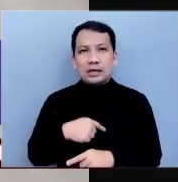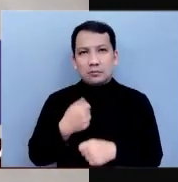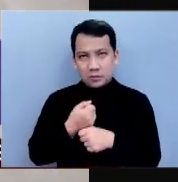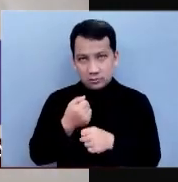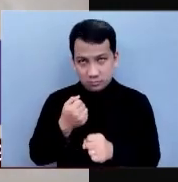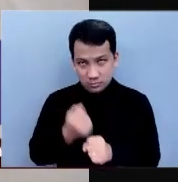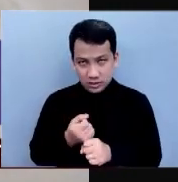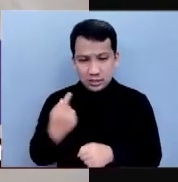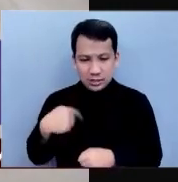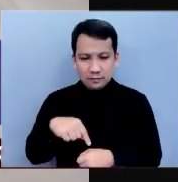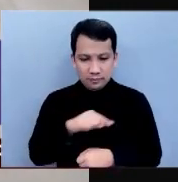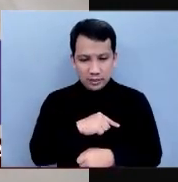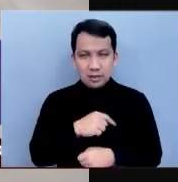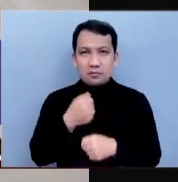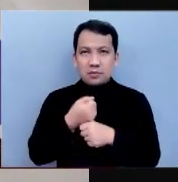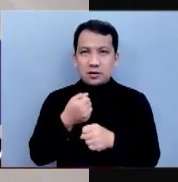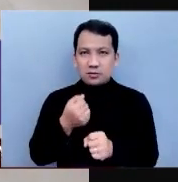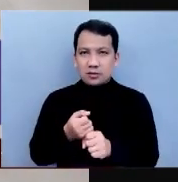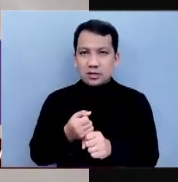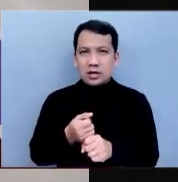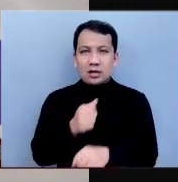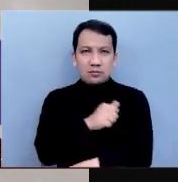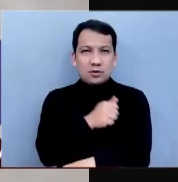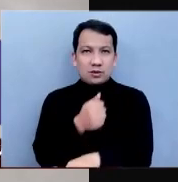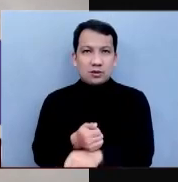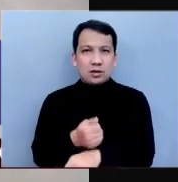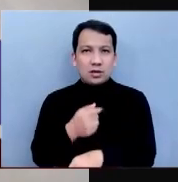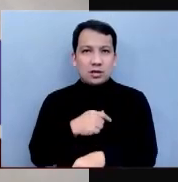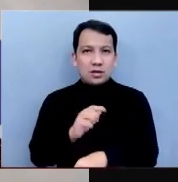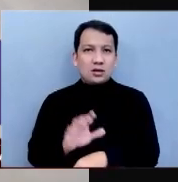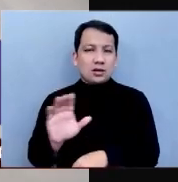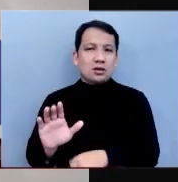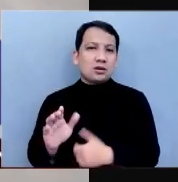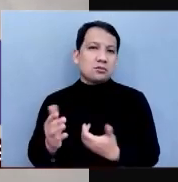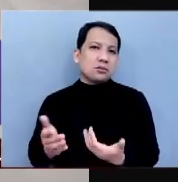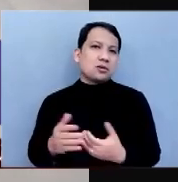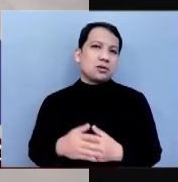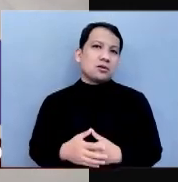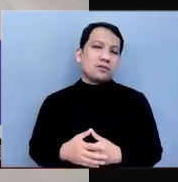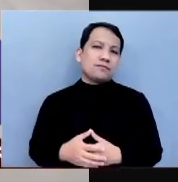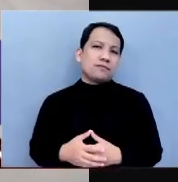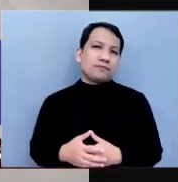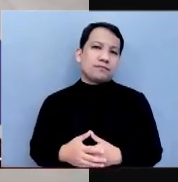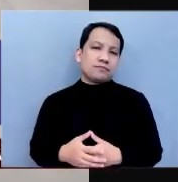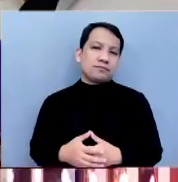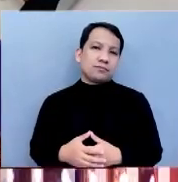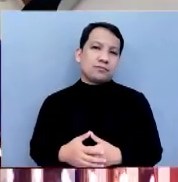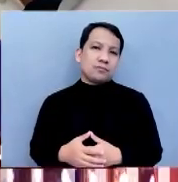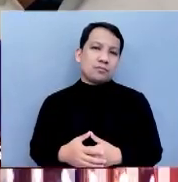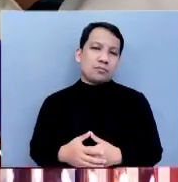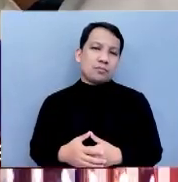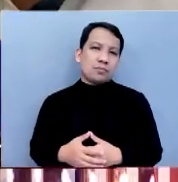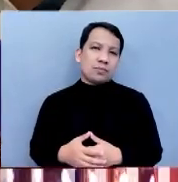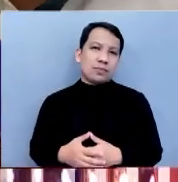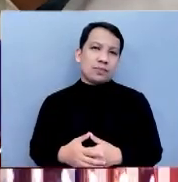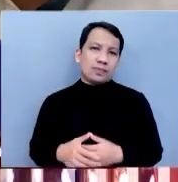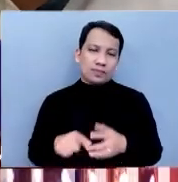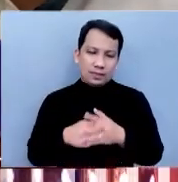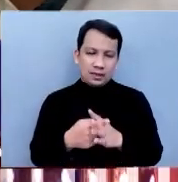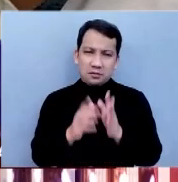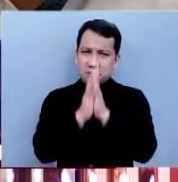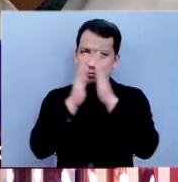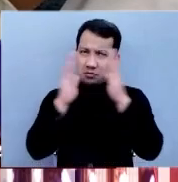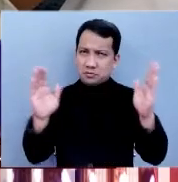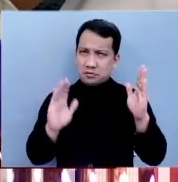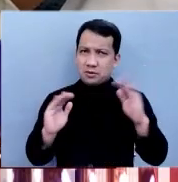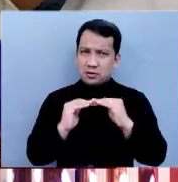So medyo sir, may authority tayo dyan sa ano. Good to know, sir. Anyway, sir, let's start off with a big picture ano level